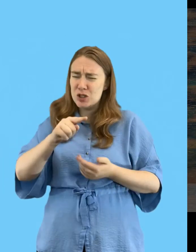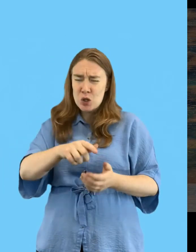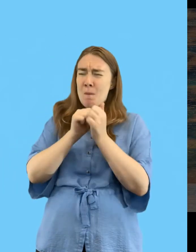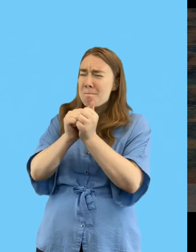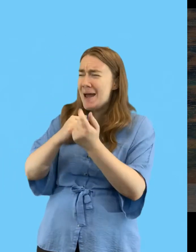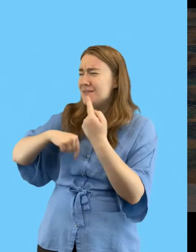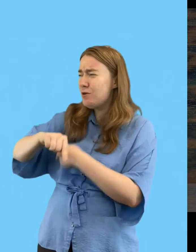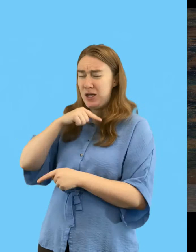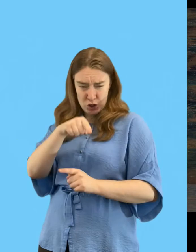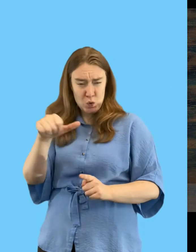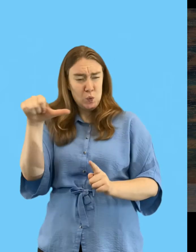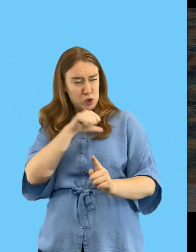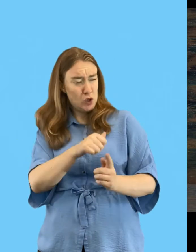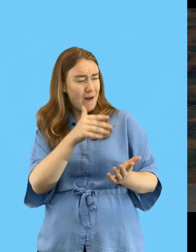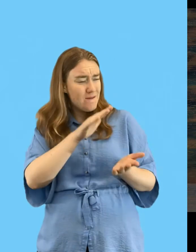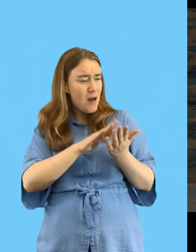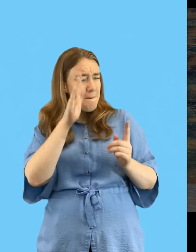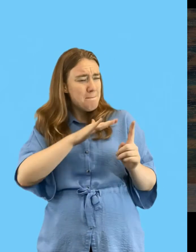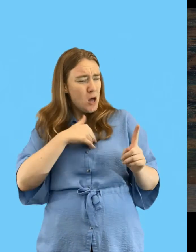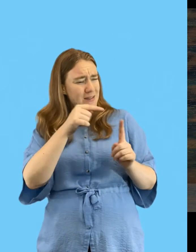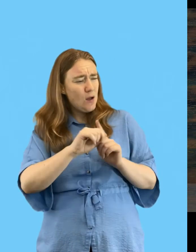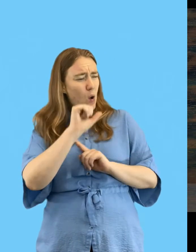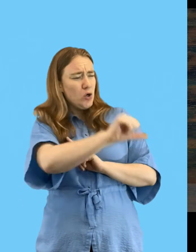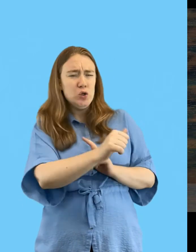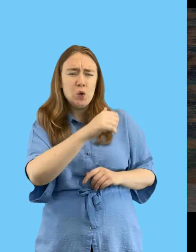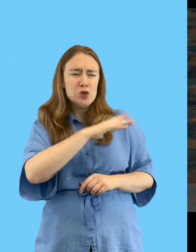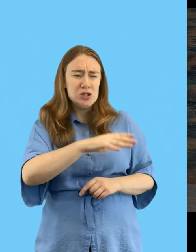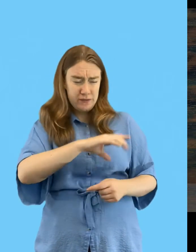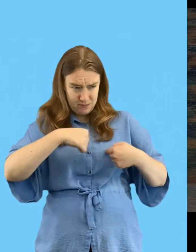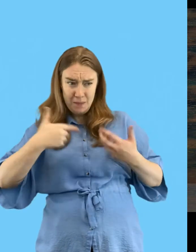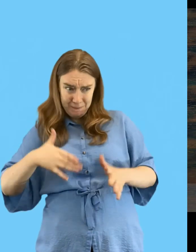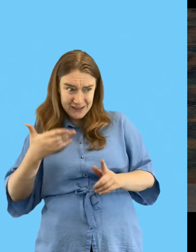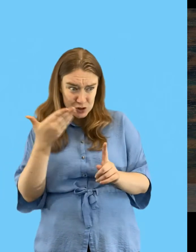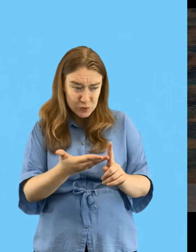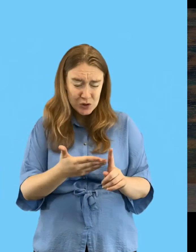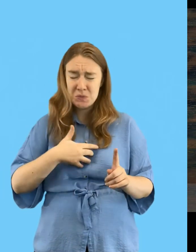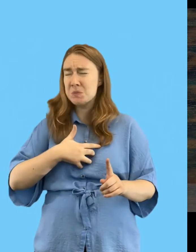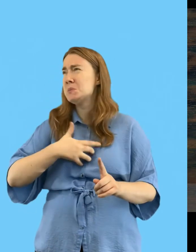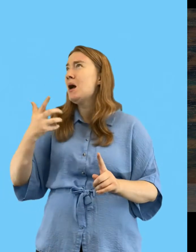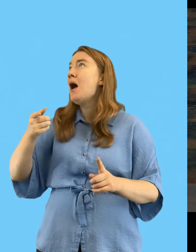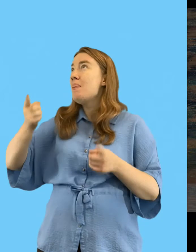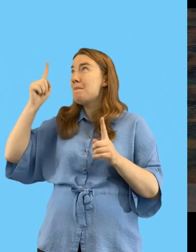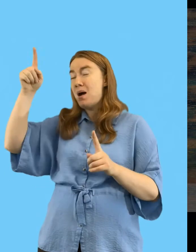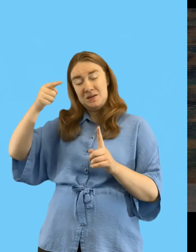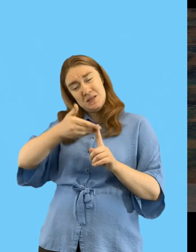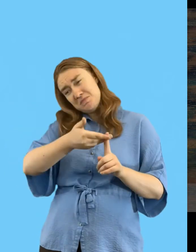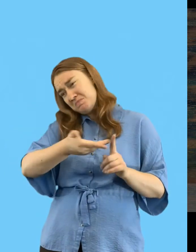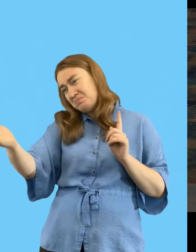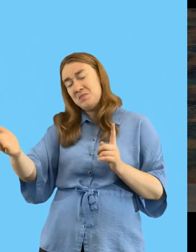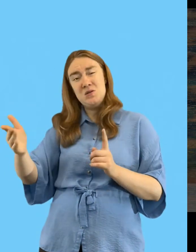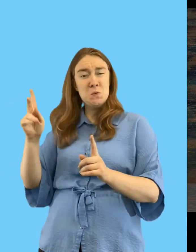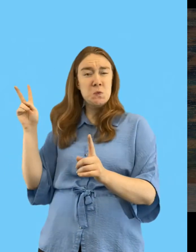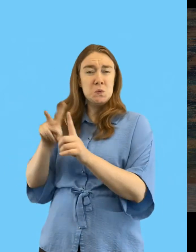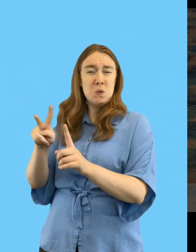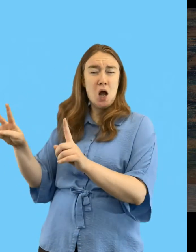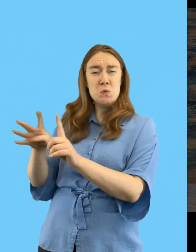Shouldn't you have had mercy on your fellow servant just as I had on you?" In anger, his master handed him over to the jailers to be